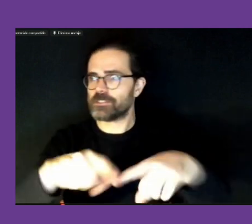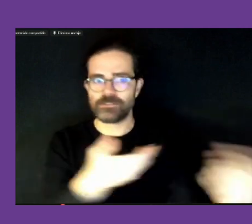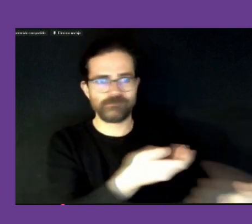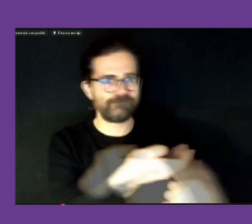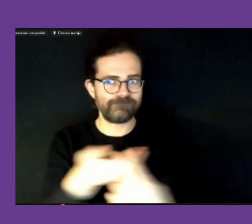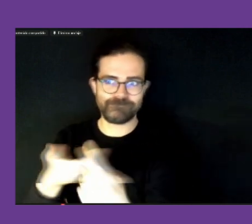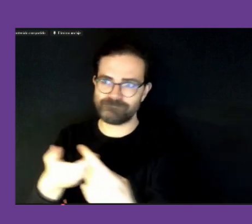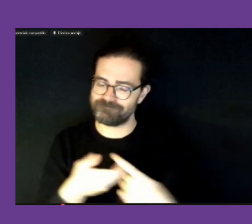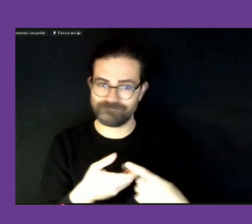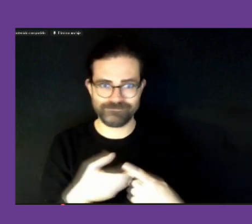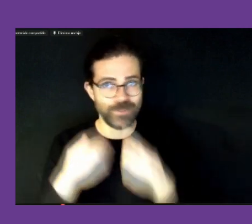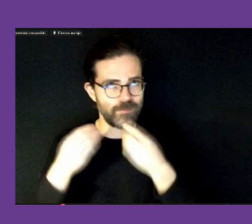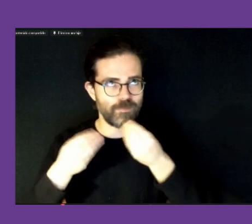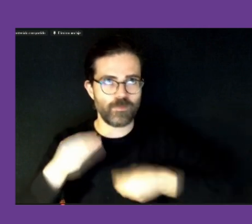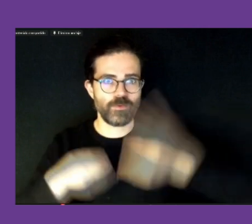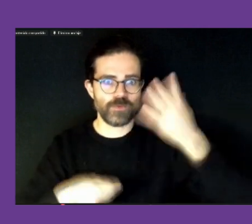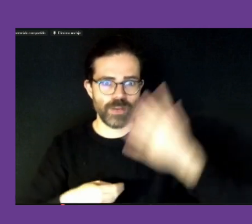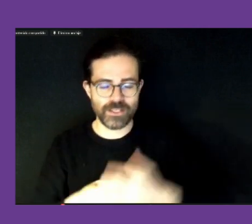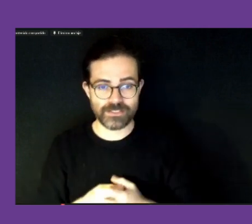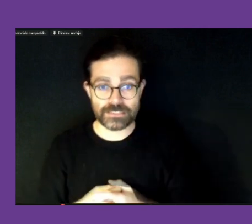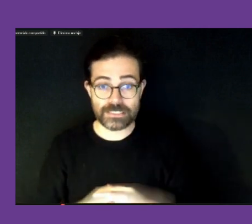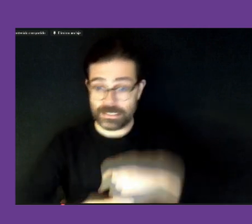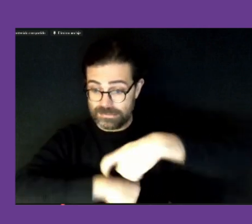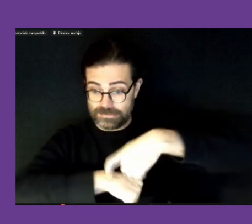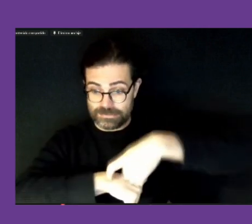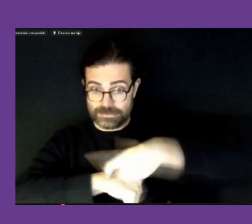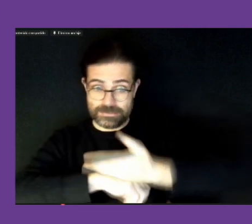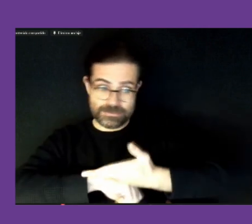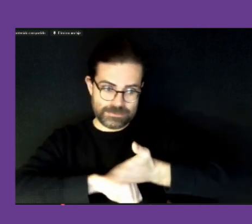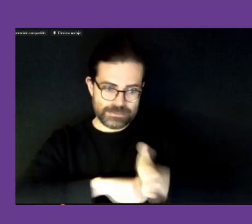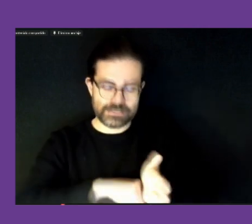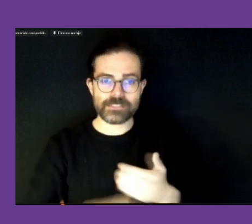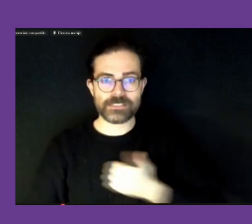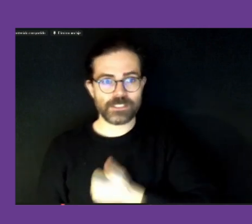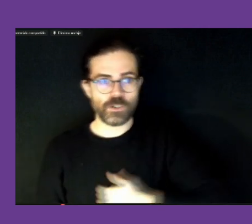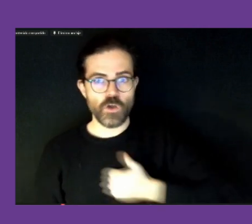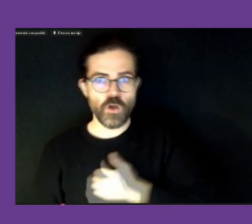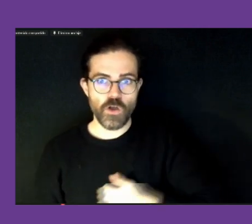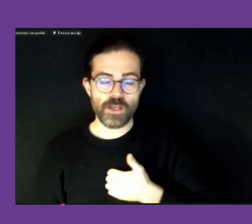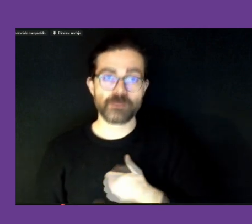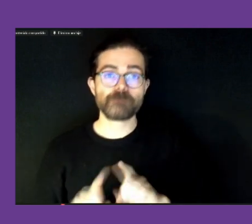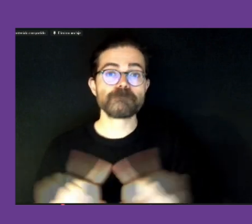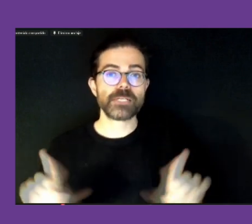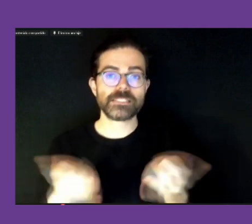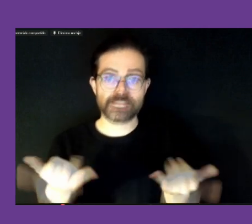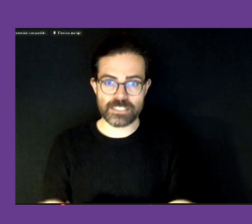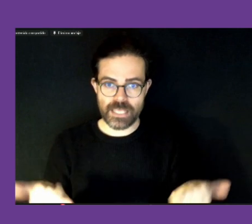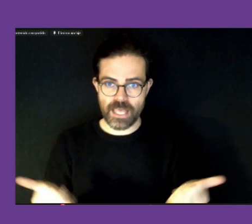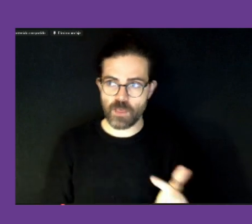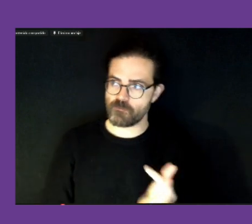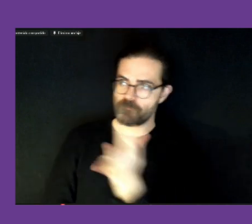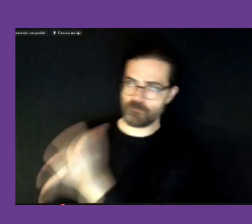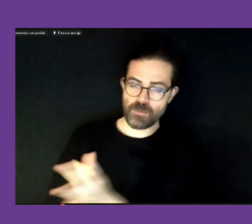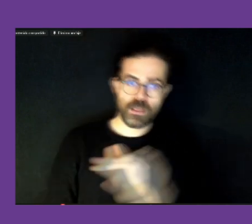And I spent a bit more time, sorry, but I will give the floor to Alejandro Molero, the Deputy Director and Head